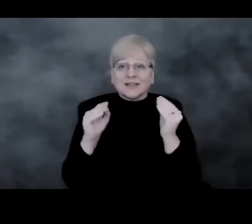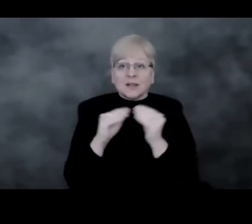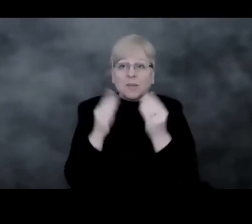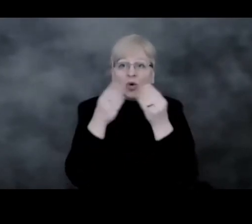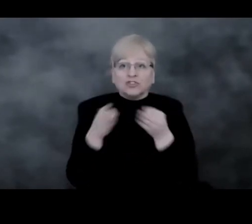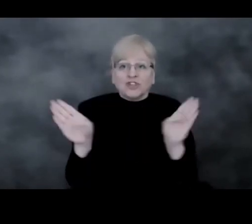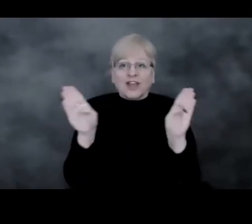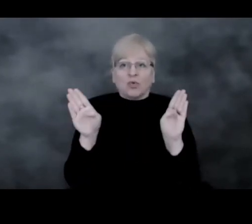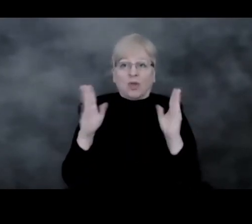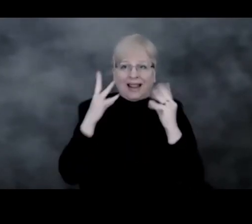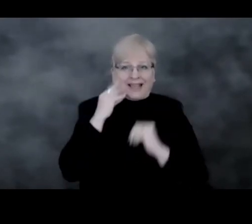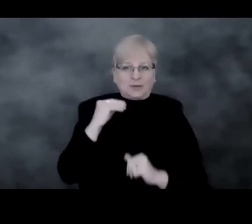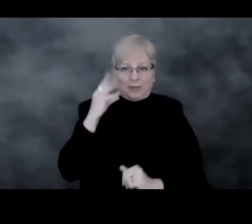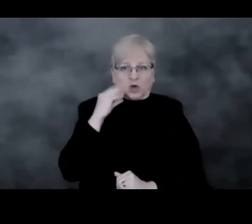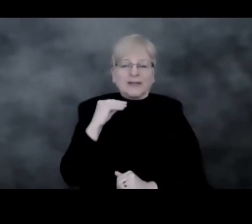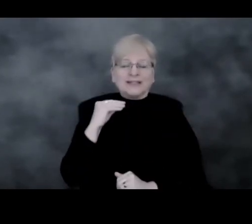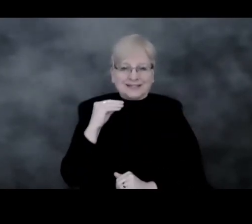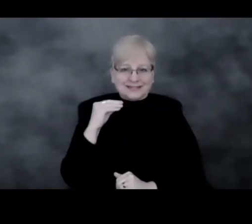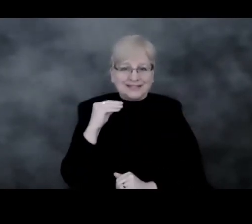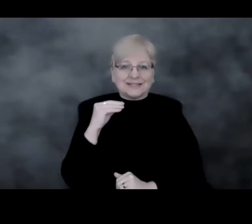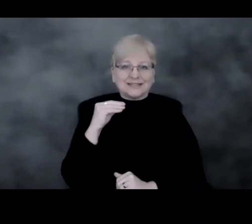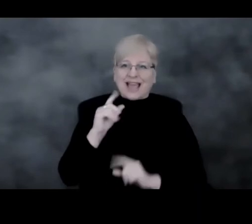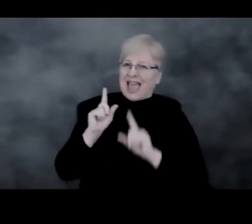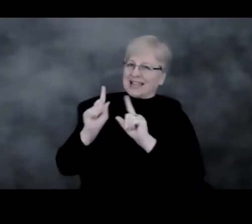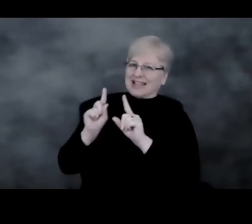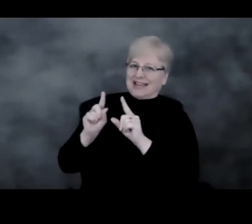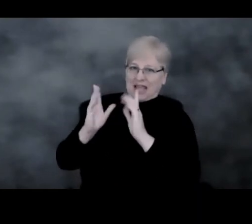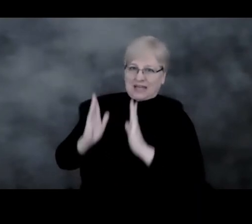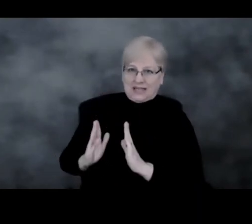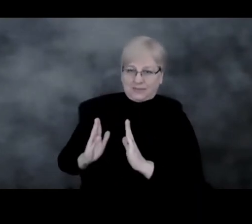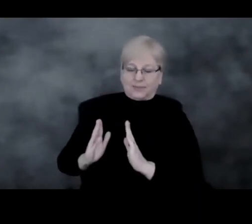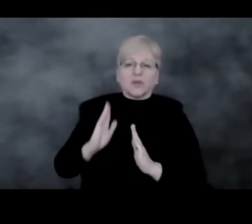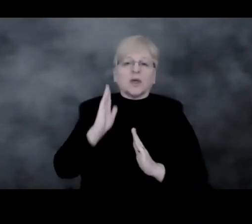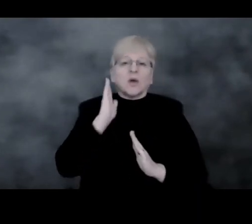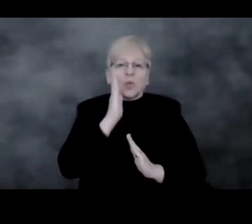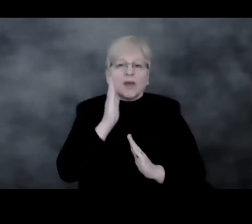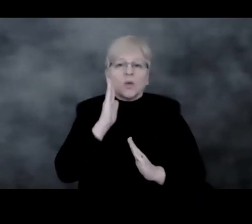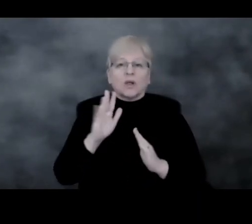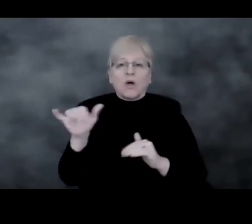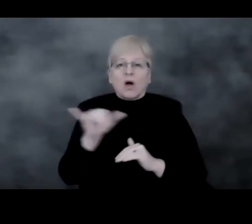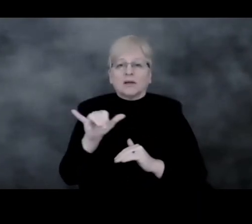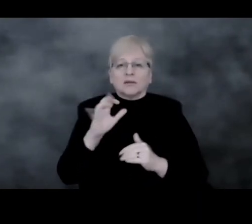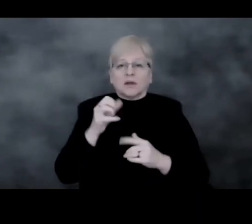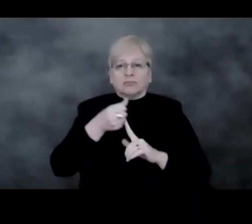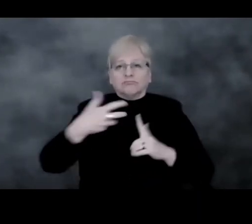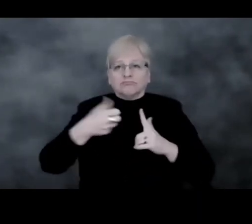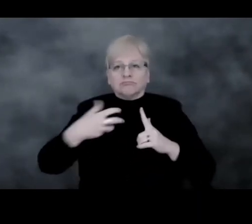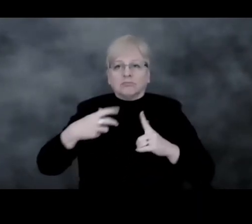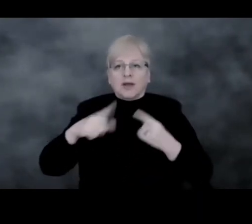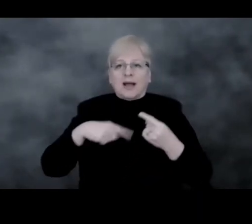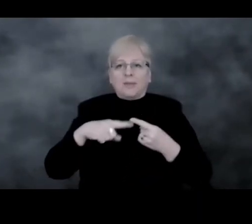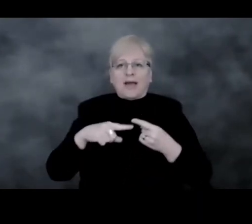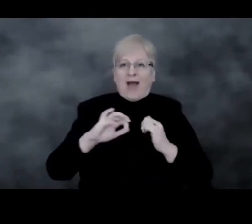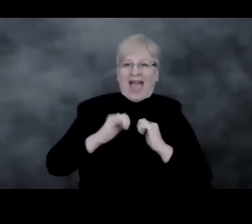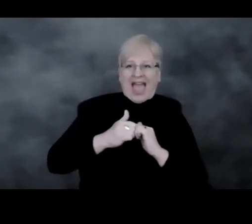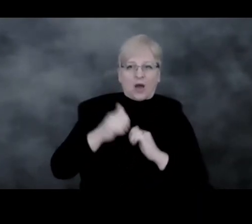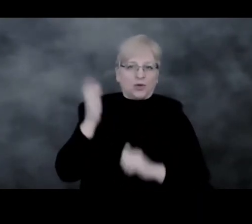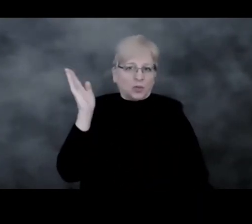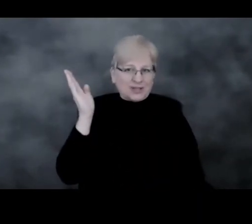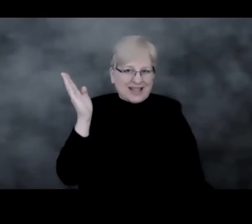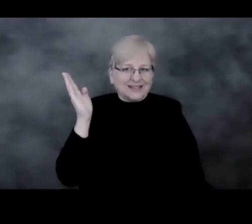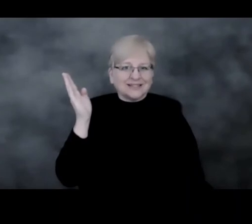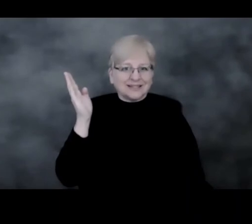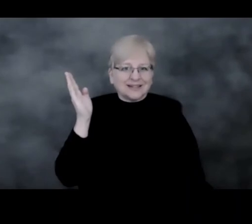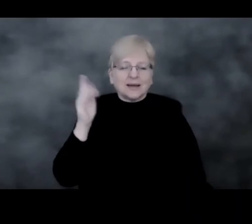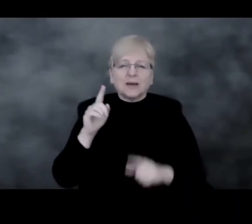experience. As an attendee, we will touch on some elements regarding how you would present. But just a